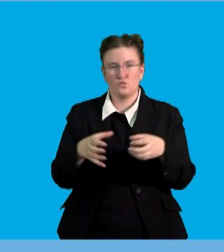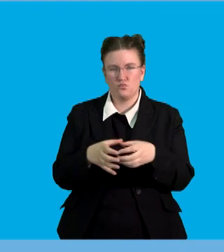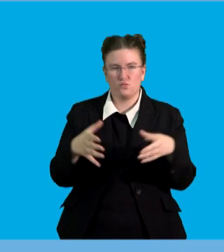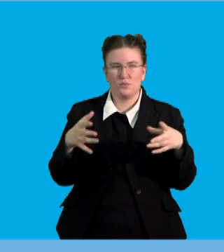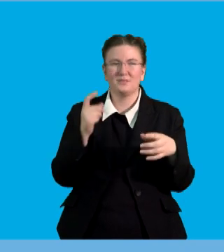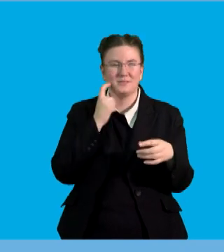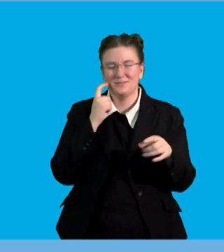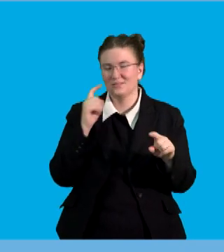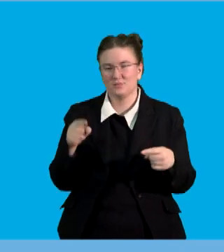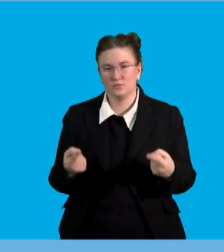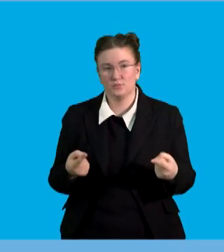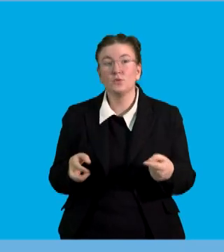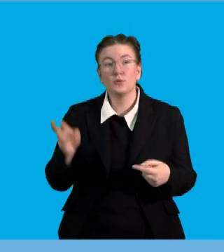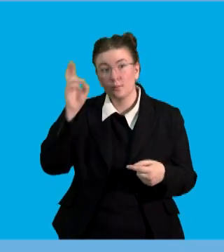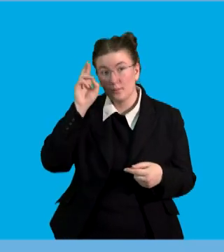gas particles